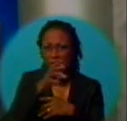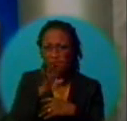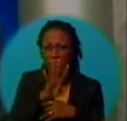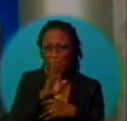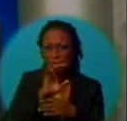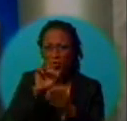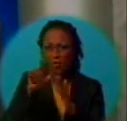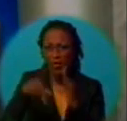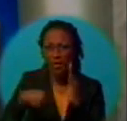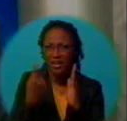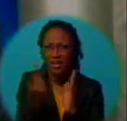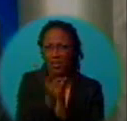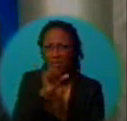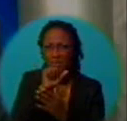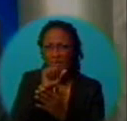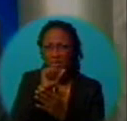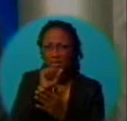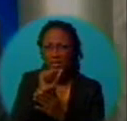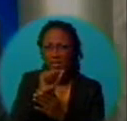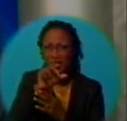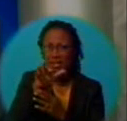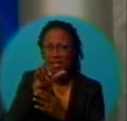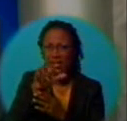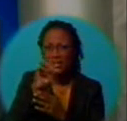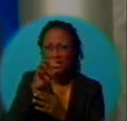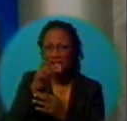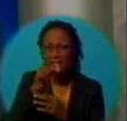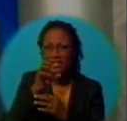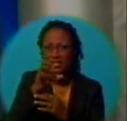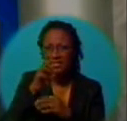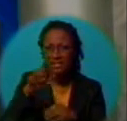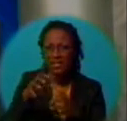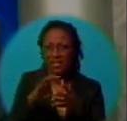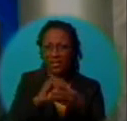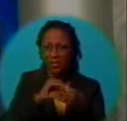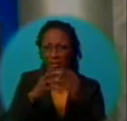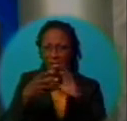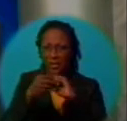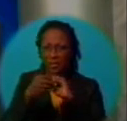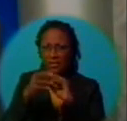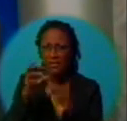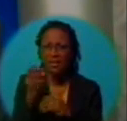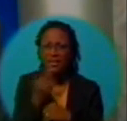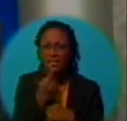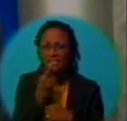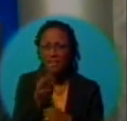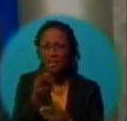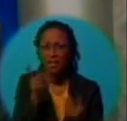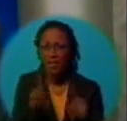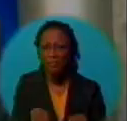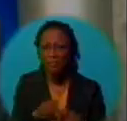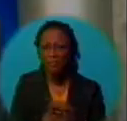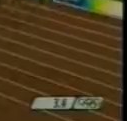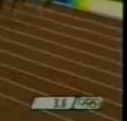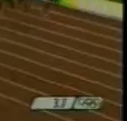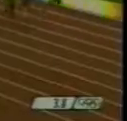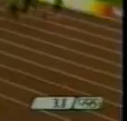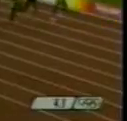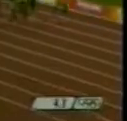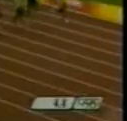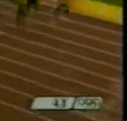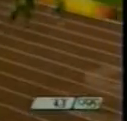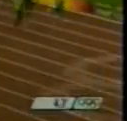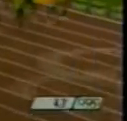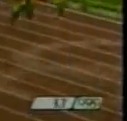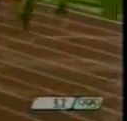2012 London Olympiad. And CBC's Mark Seal was also at the launch, and he reports on what's in store. Bolt is up well. Richard